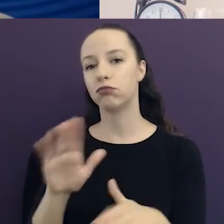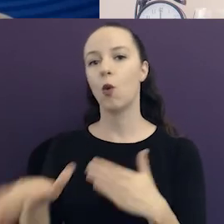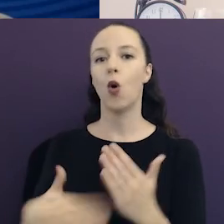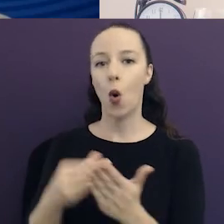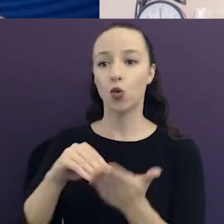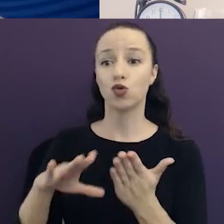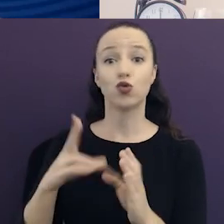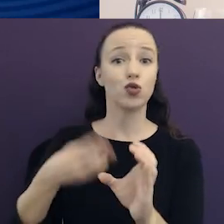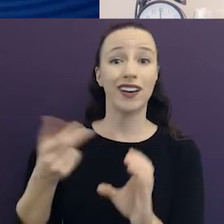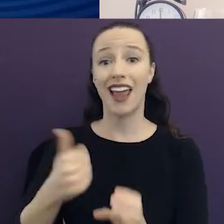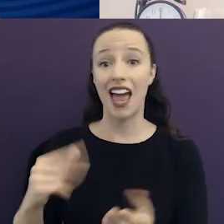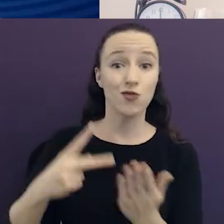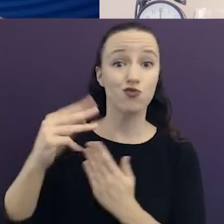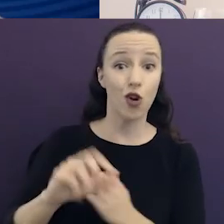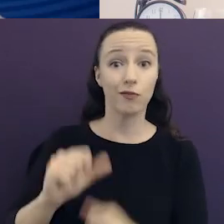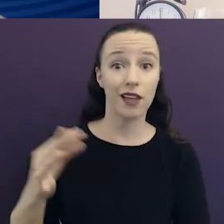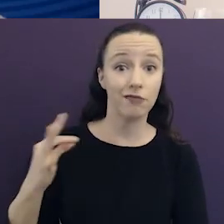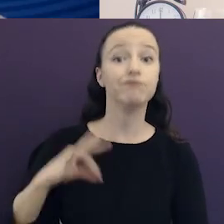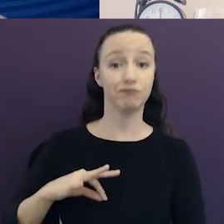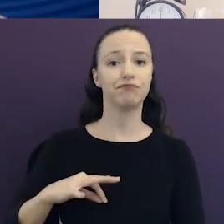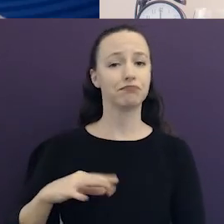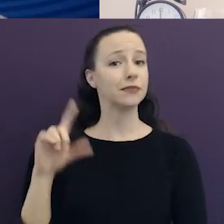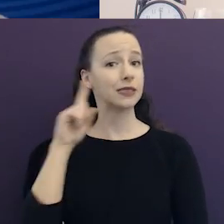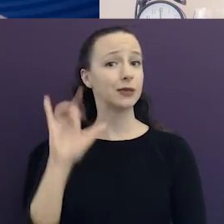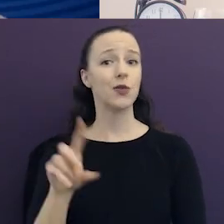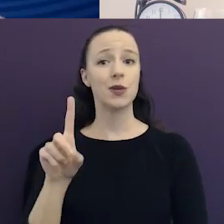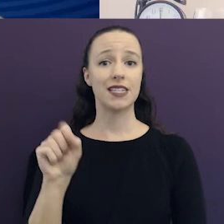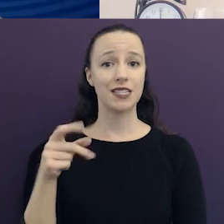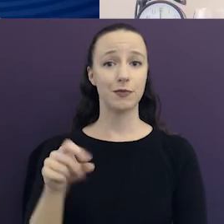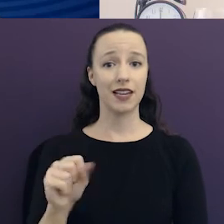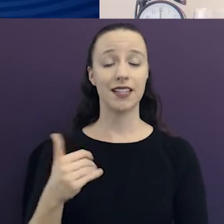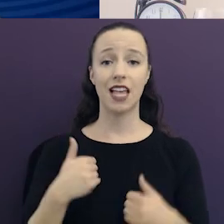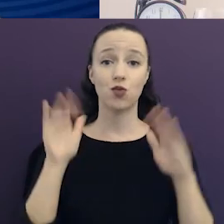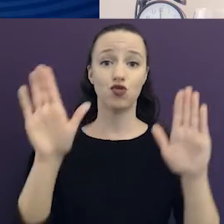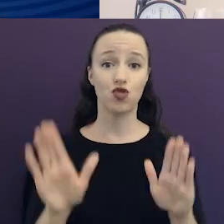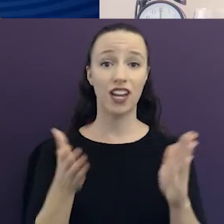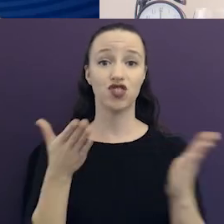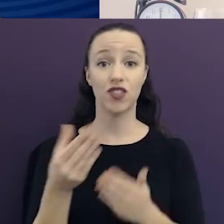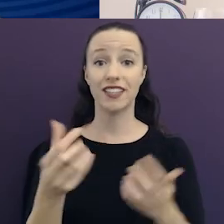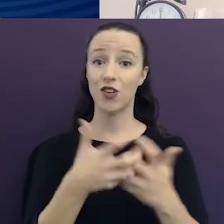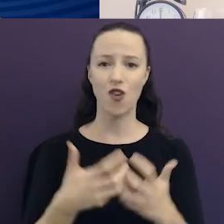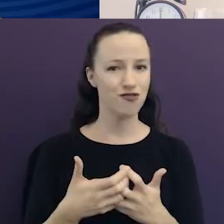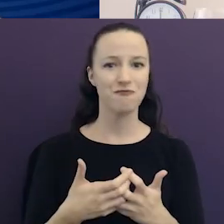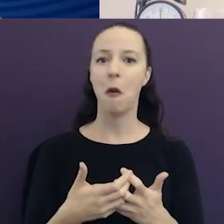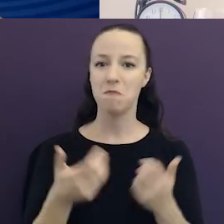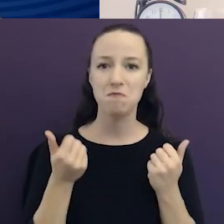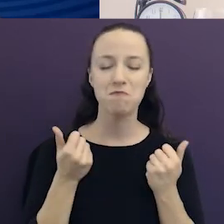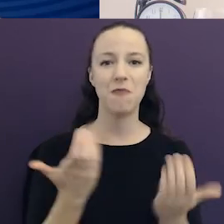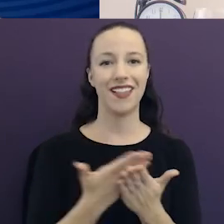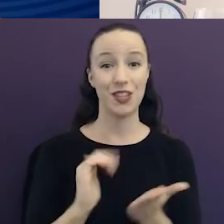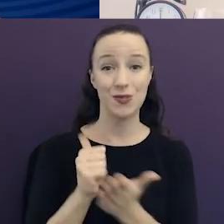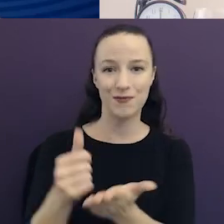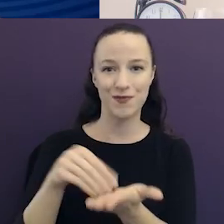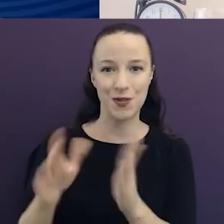students, to join any programs that, pertain to you, and definitely DSPS has some great services and accommodations and just all around things to help